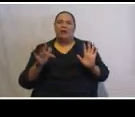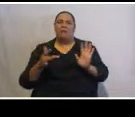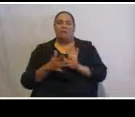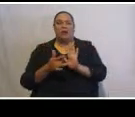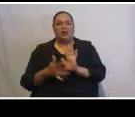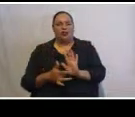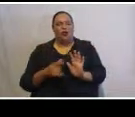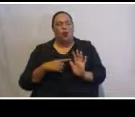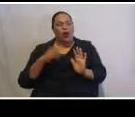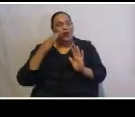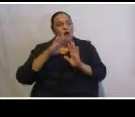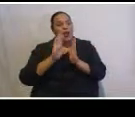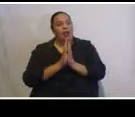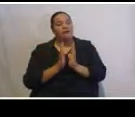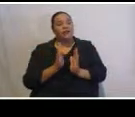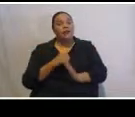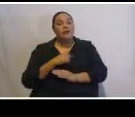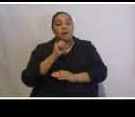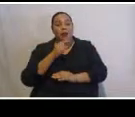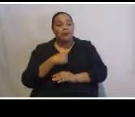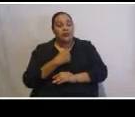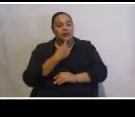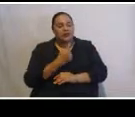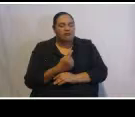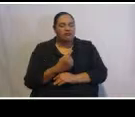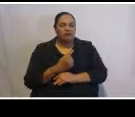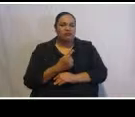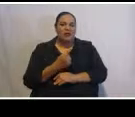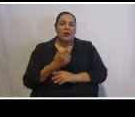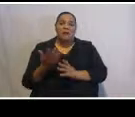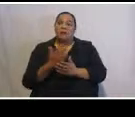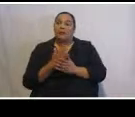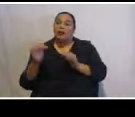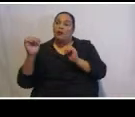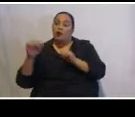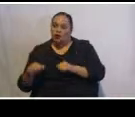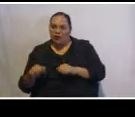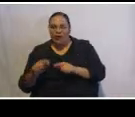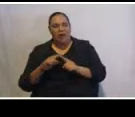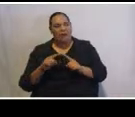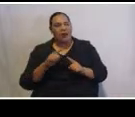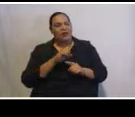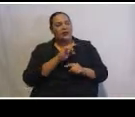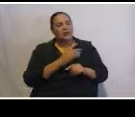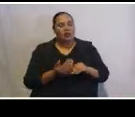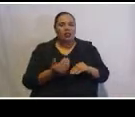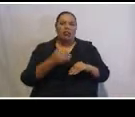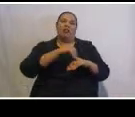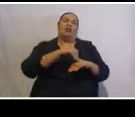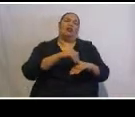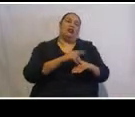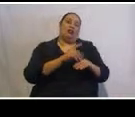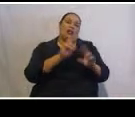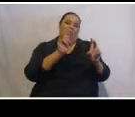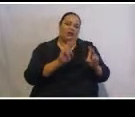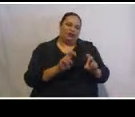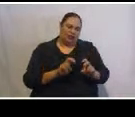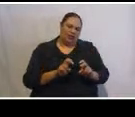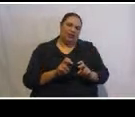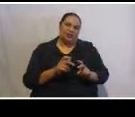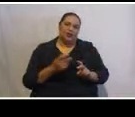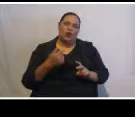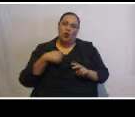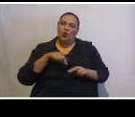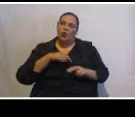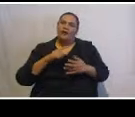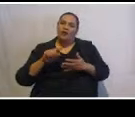I know everything I say, everyone might agree with, but then we still get a tariff increase. So we have also